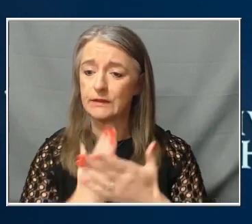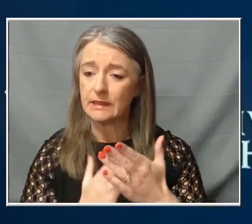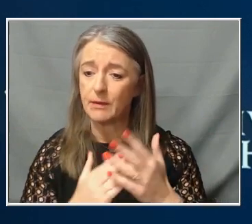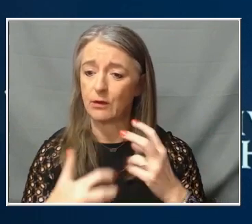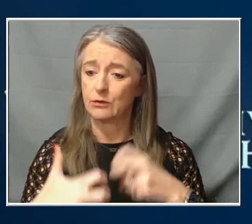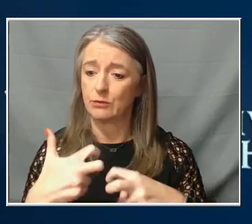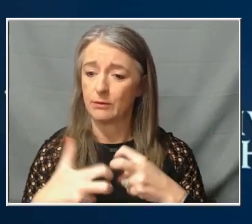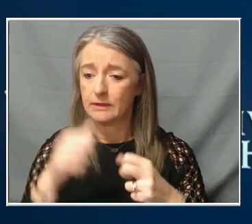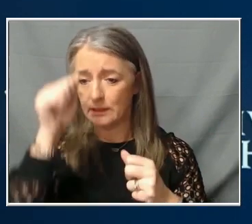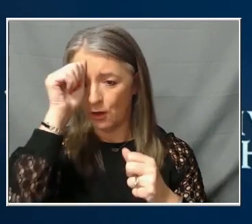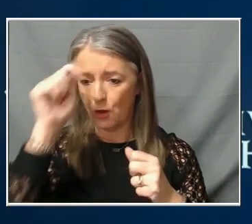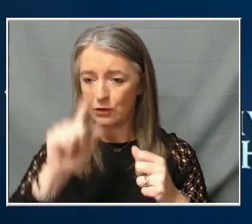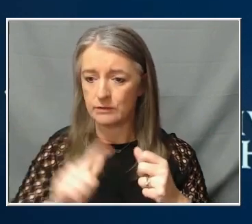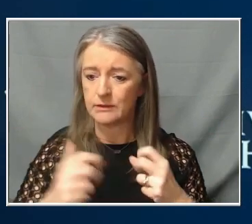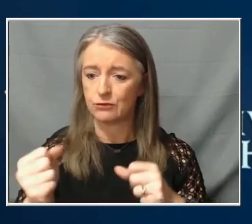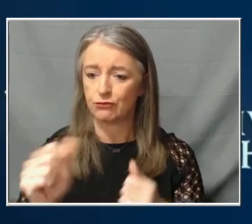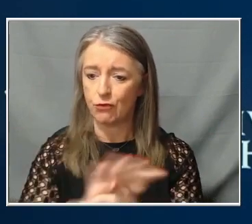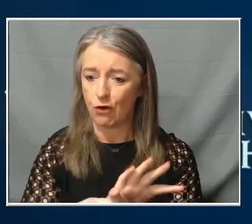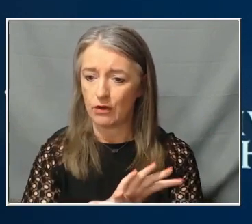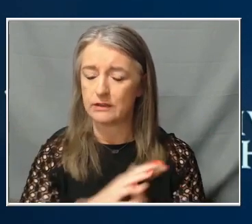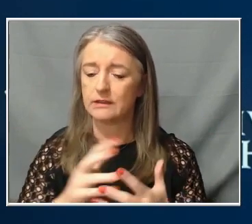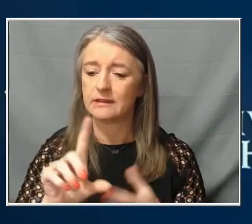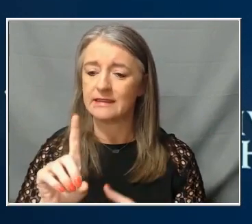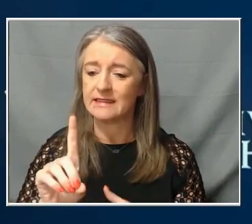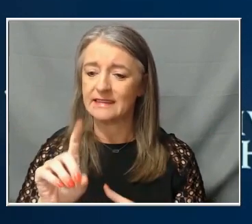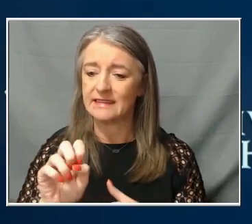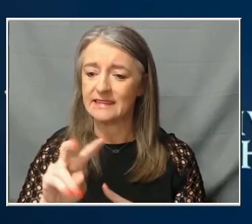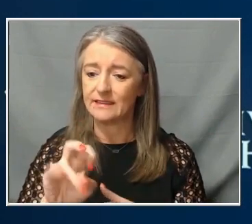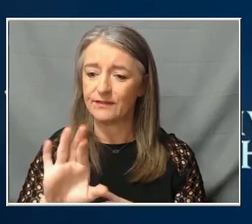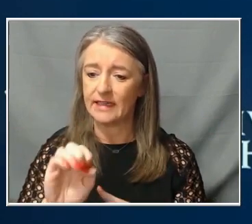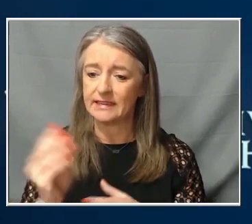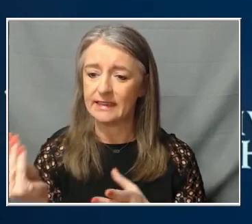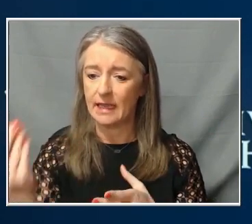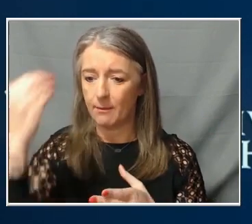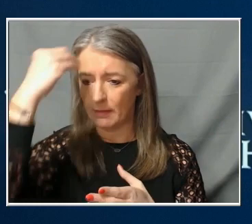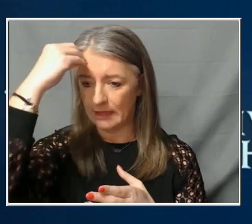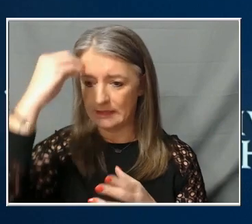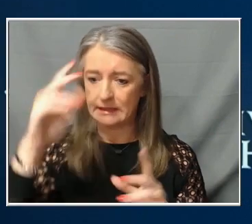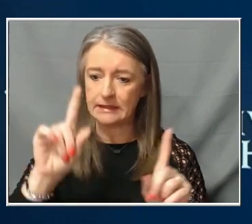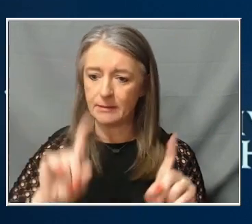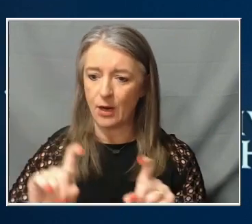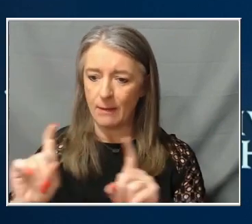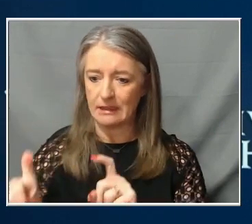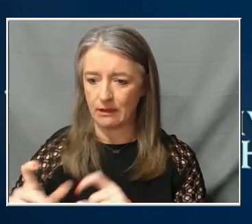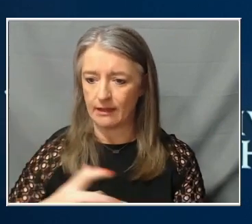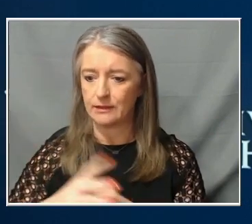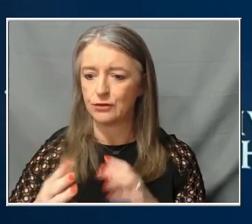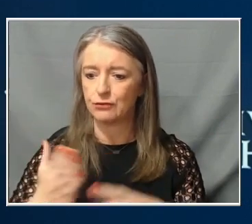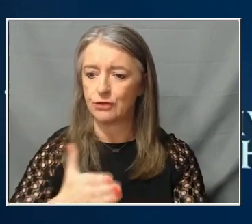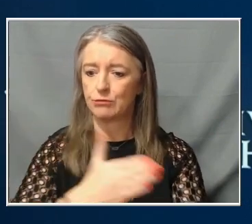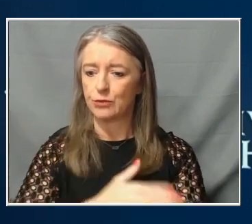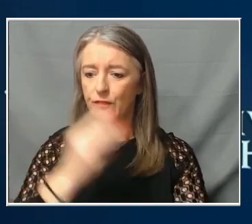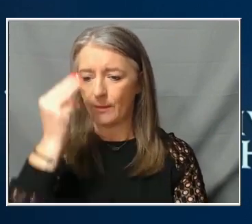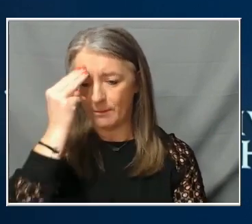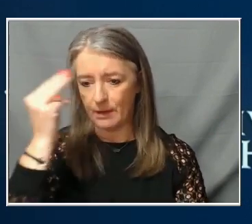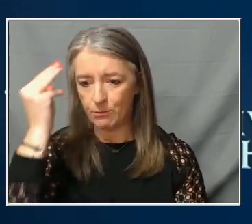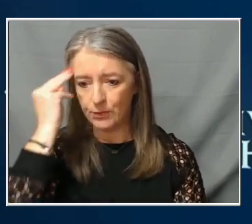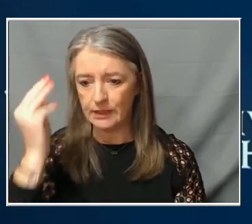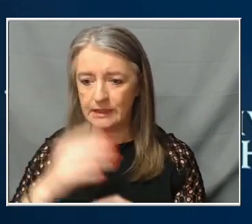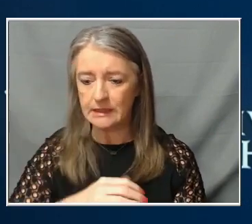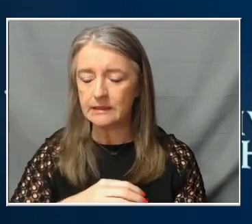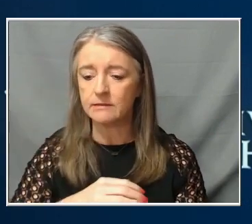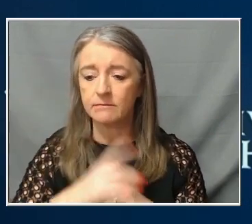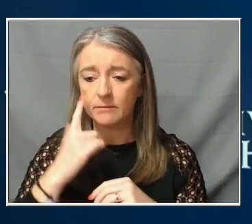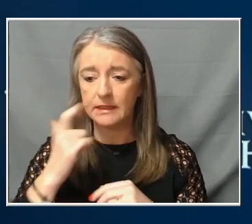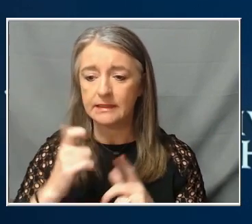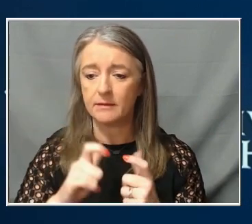Alzheimer's causes. There are devices that can be implanted experimentally to improve memory, because that's the